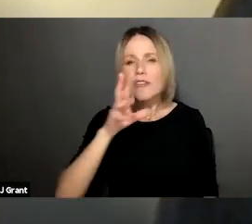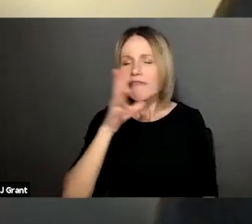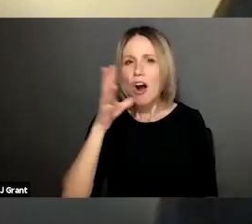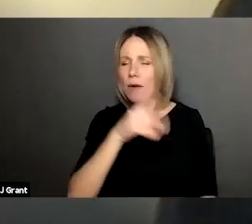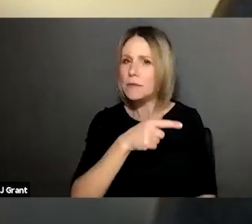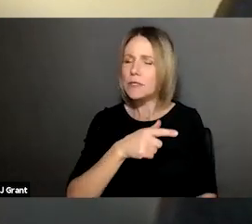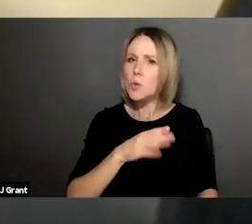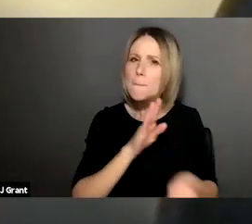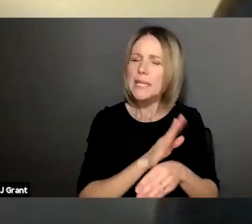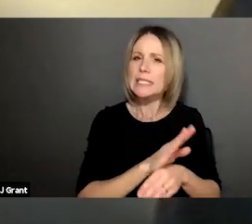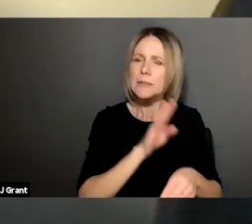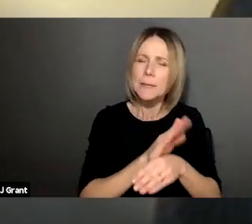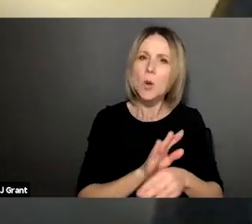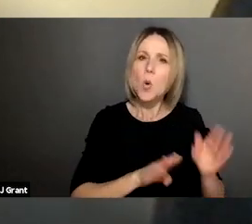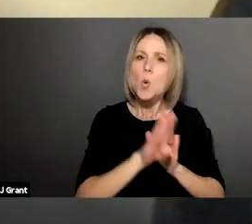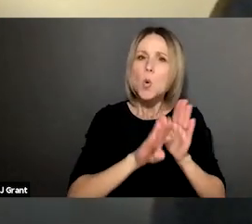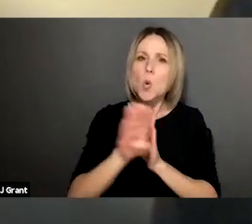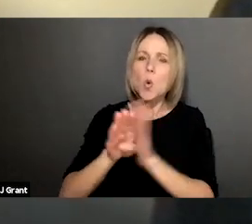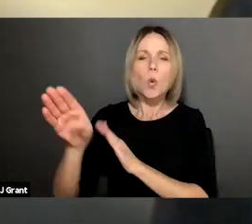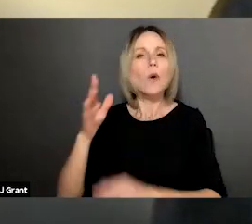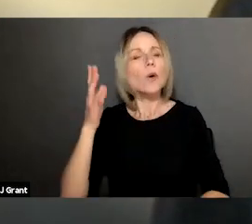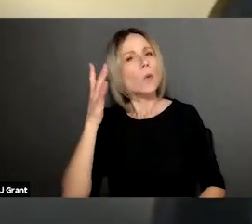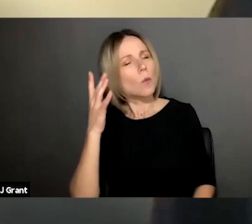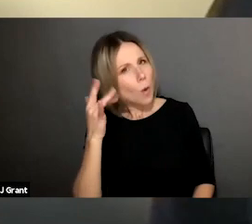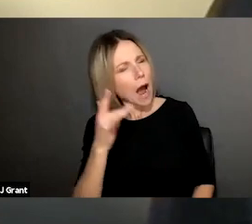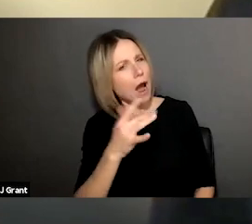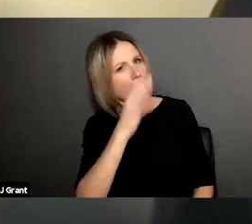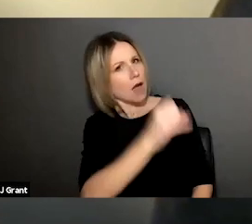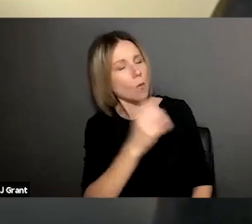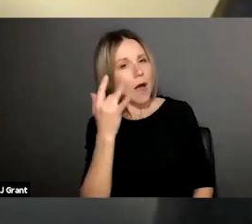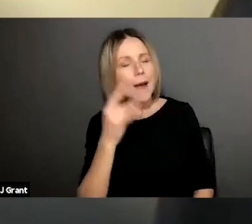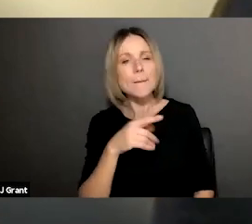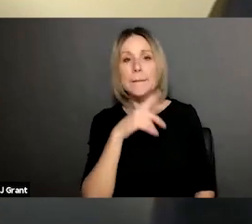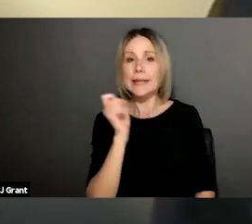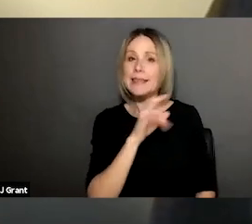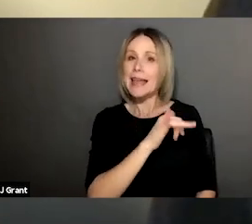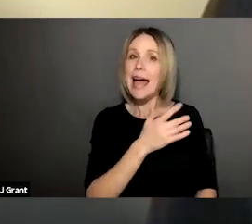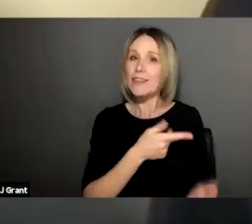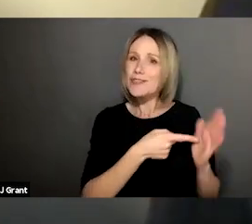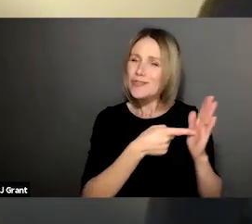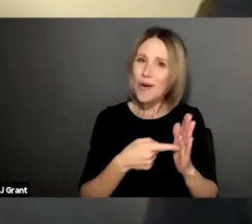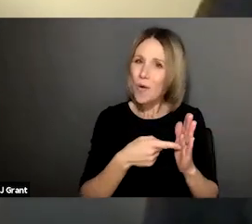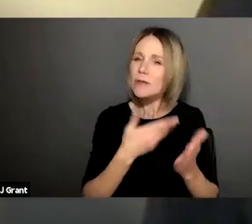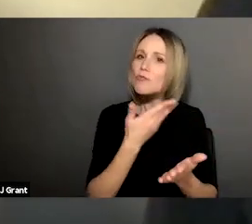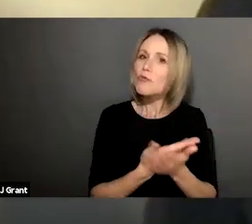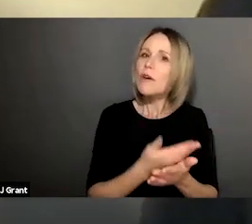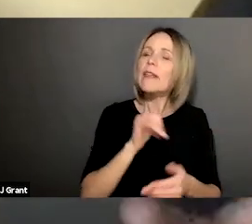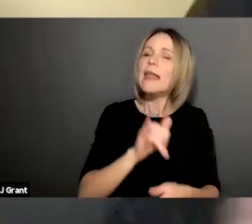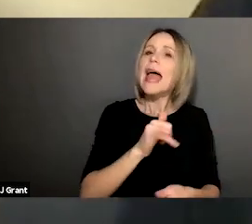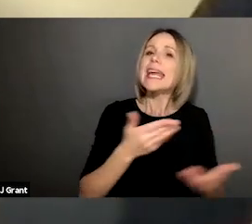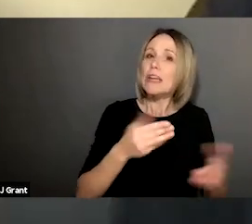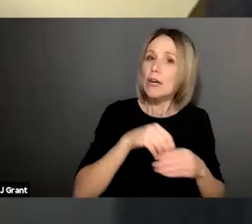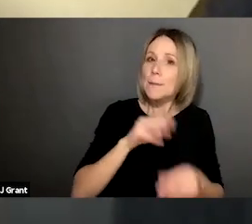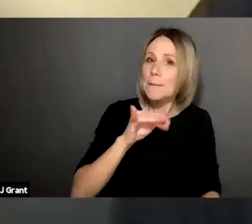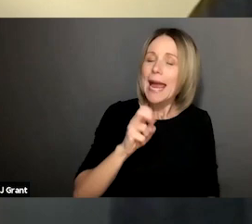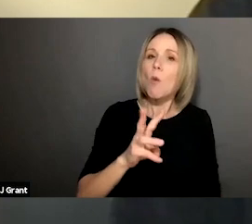interesting is because it's indicative of, quite frankly, some warming waters. And so there's some kind of scary